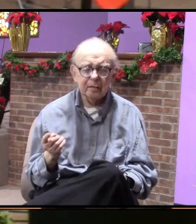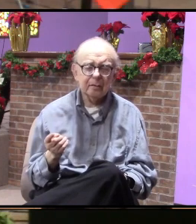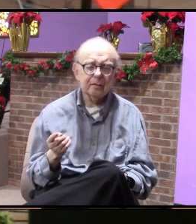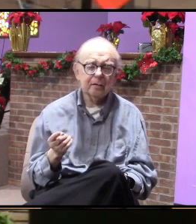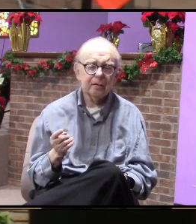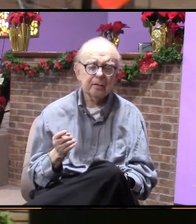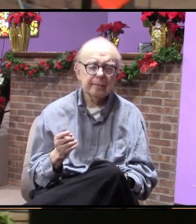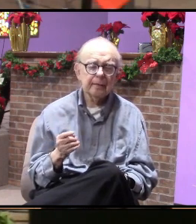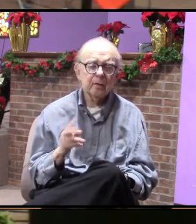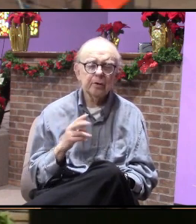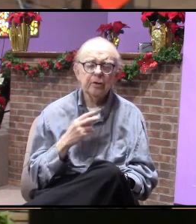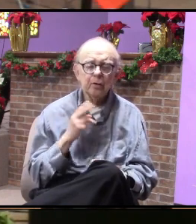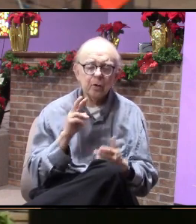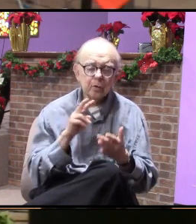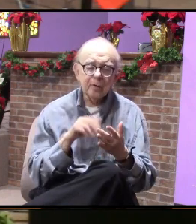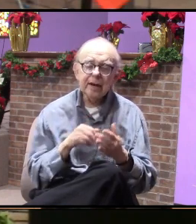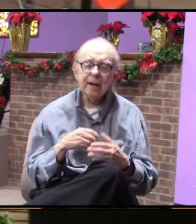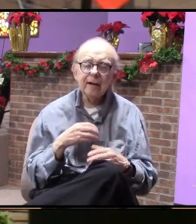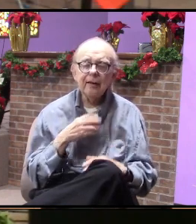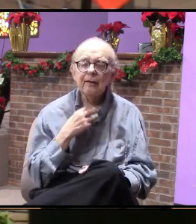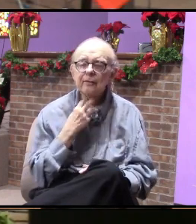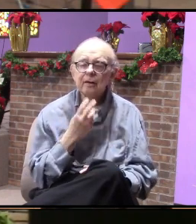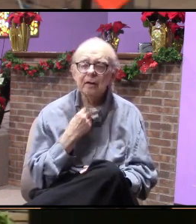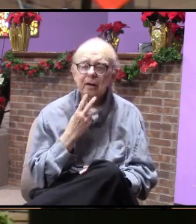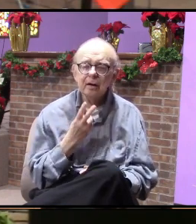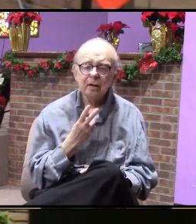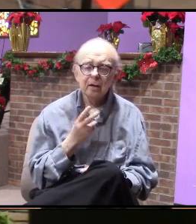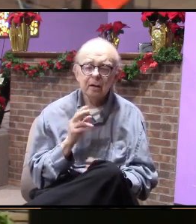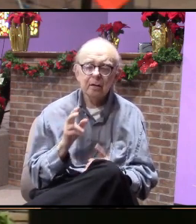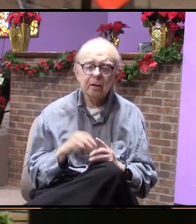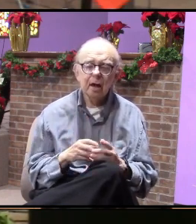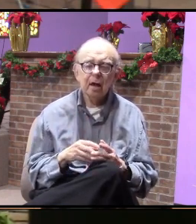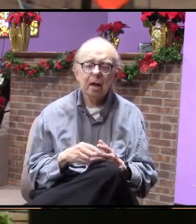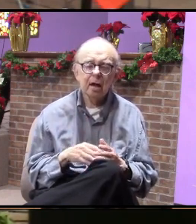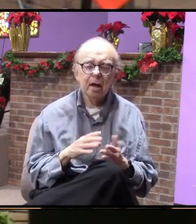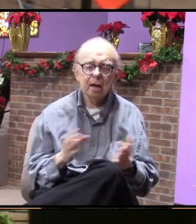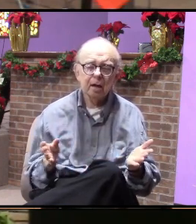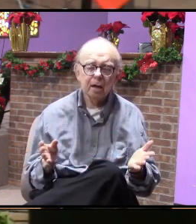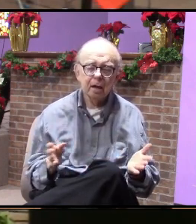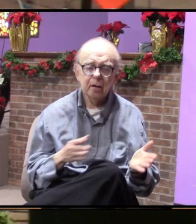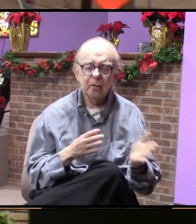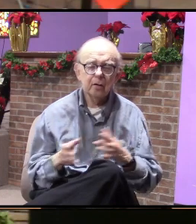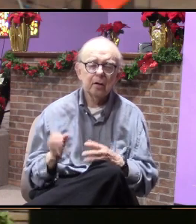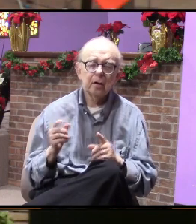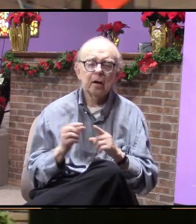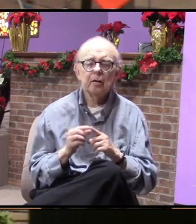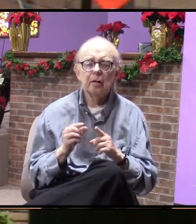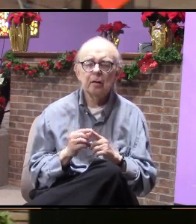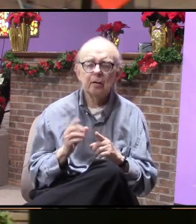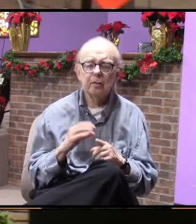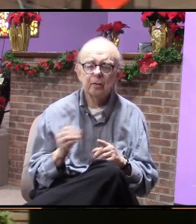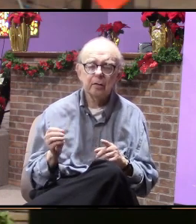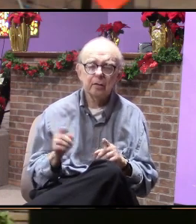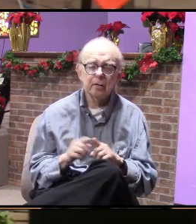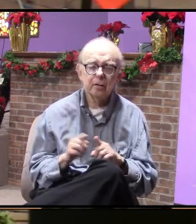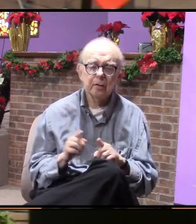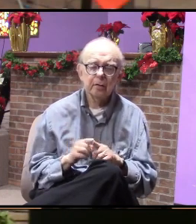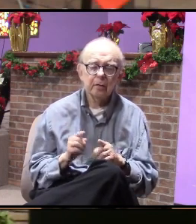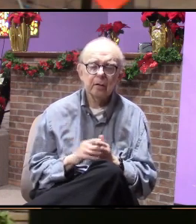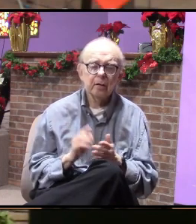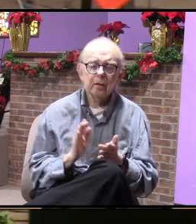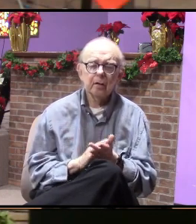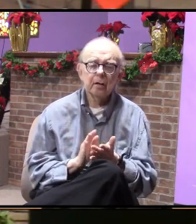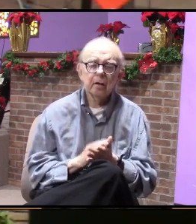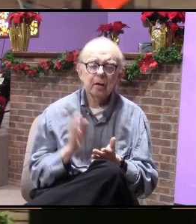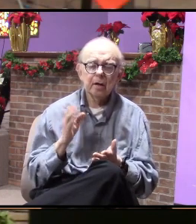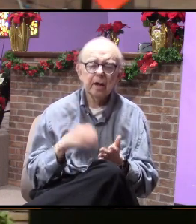reading aloud, as implied by the structure and the ordering of the words and also the phrases in